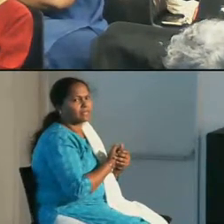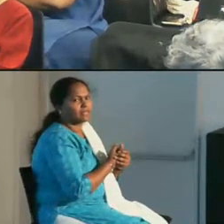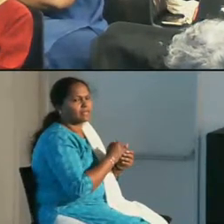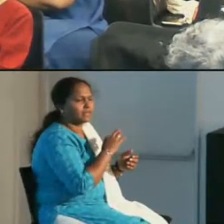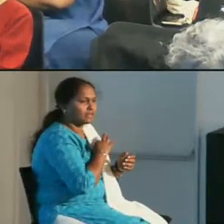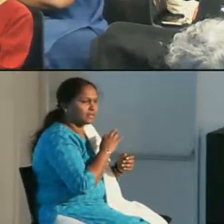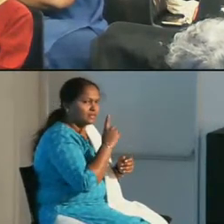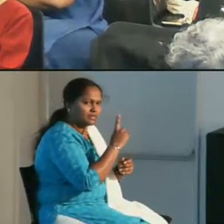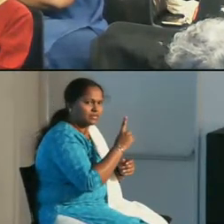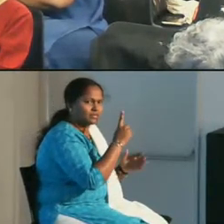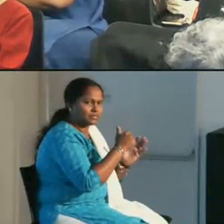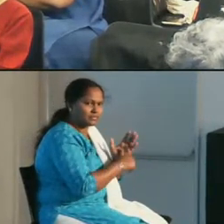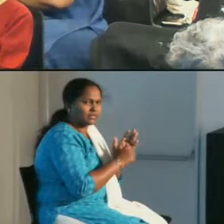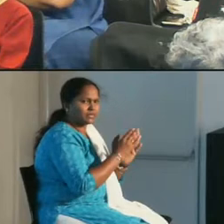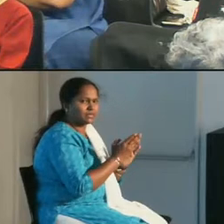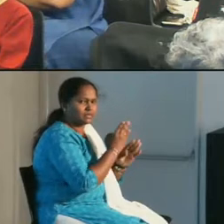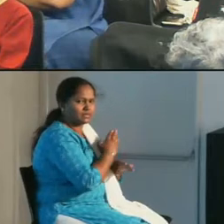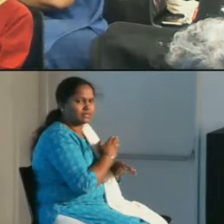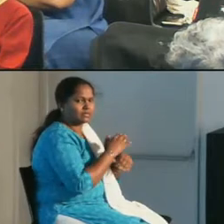like a month before,